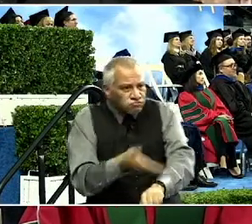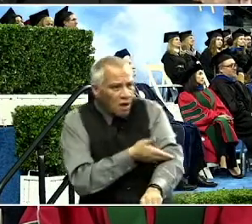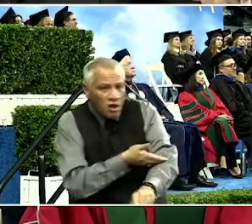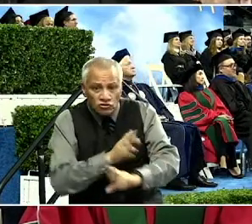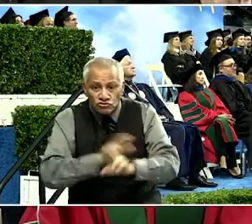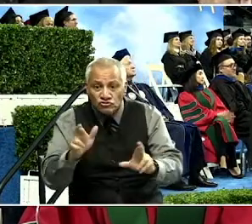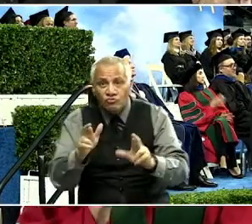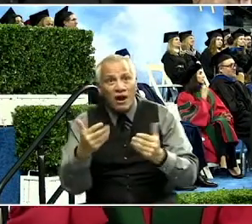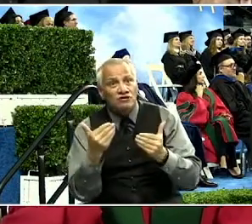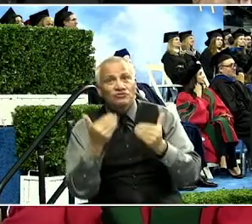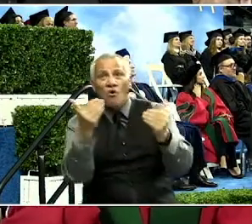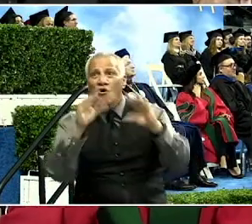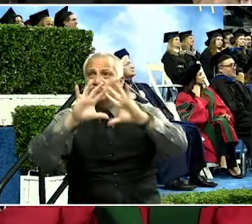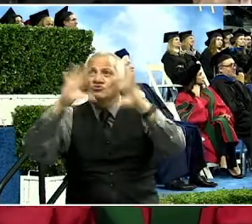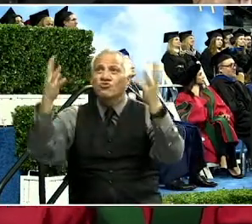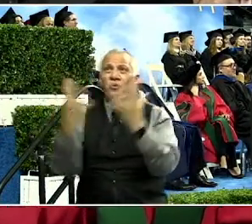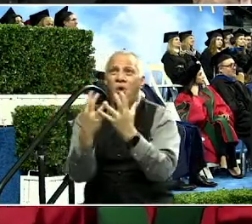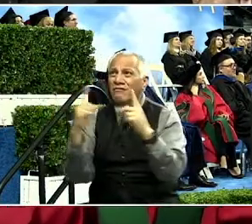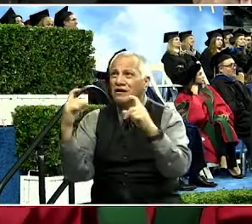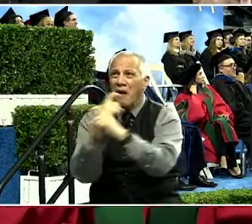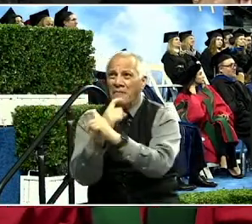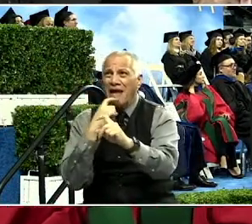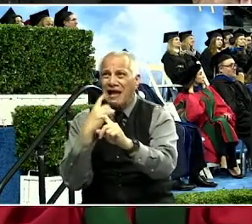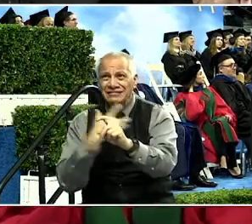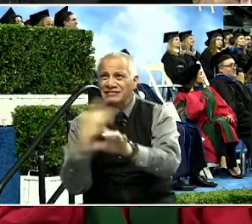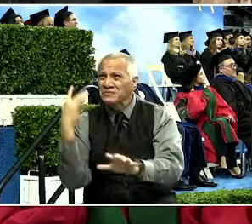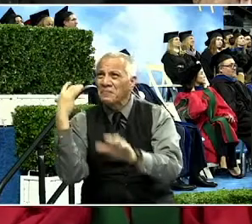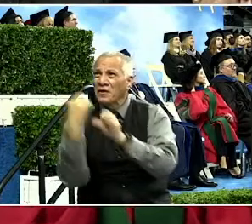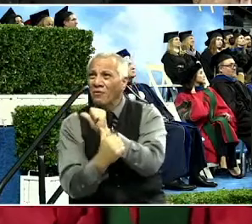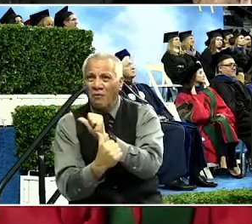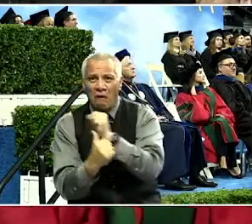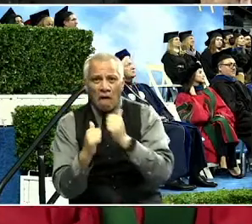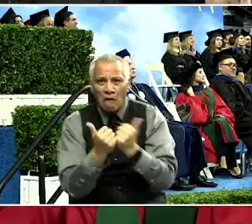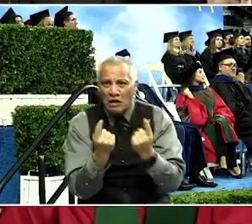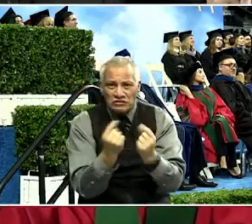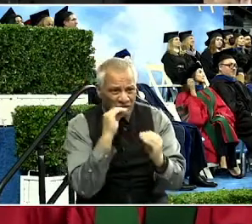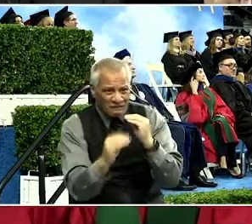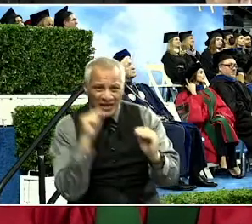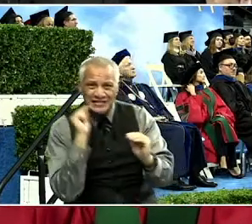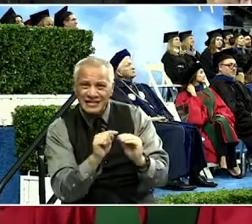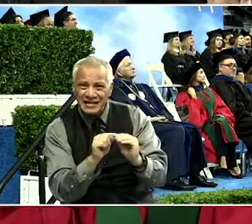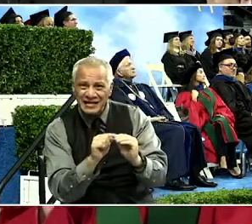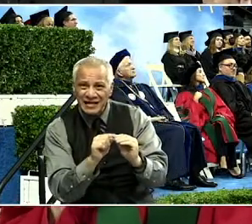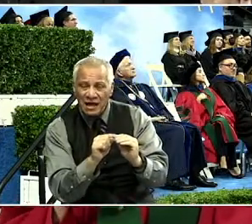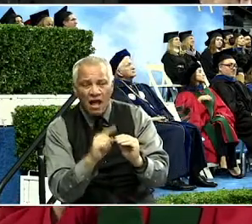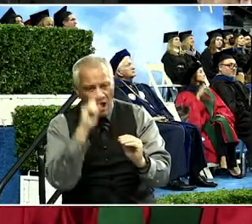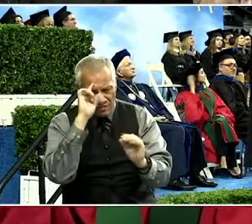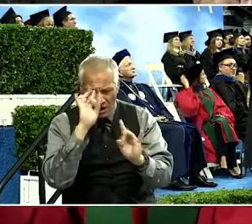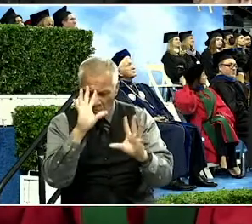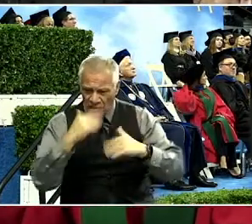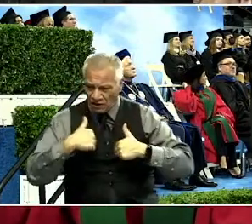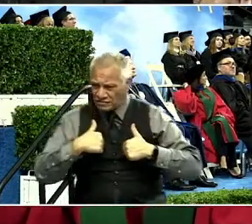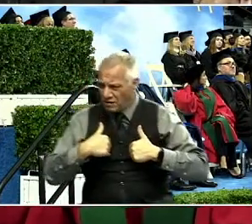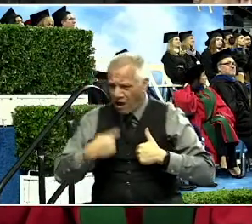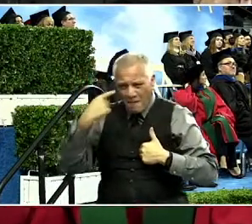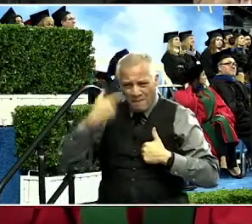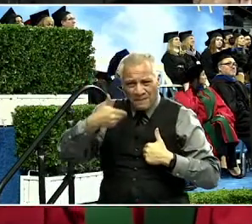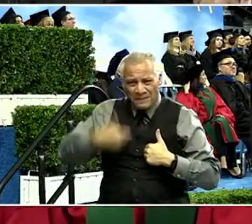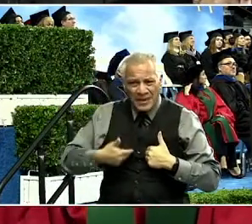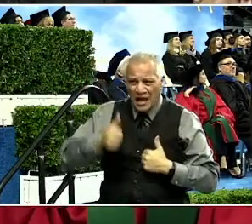ready for this complex and oftentimes cruel world? For me, it was also a crisis of identity. I saw myself